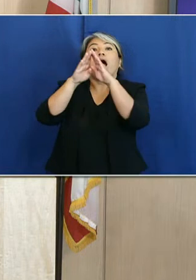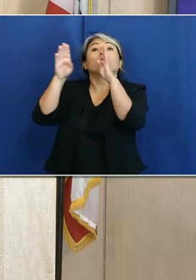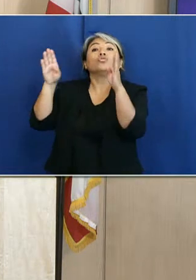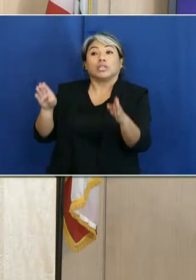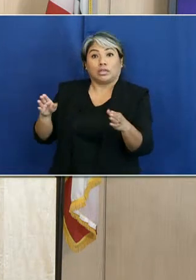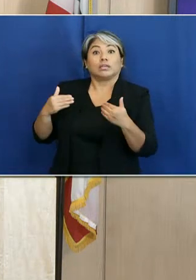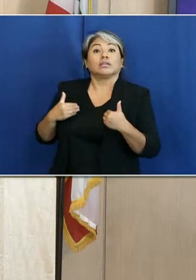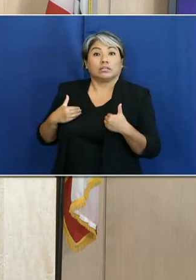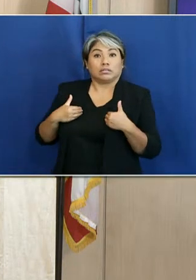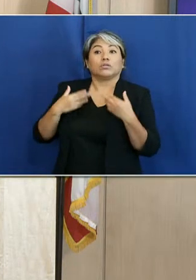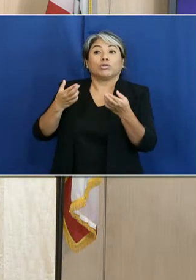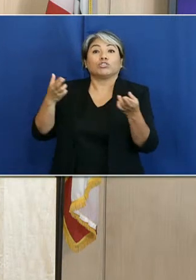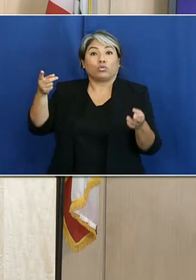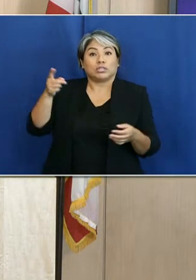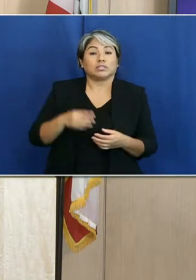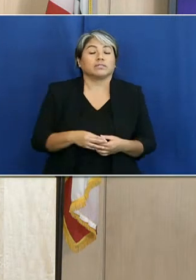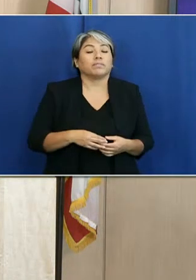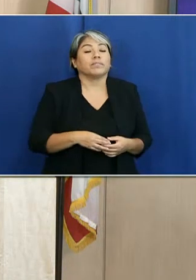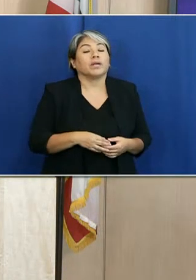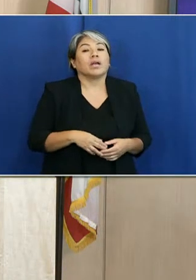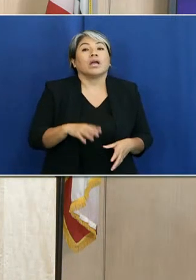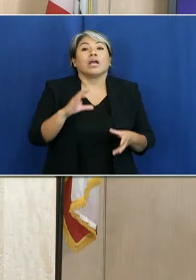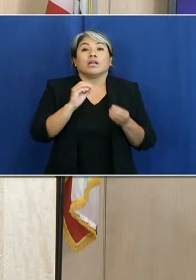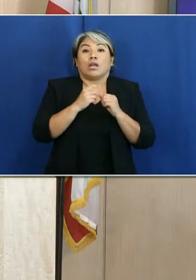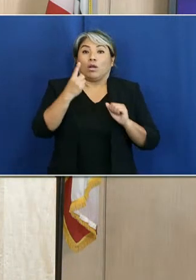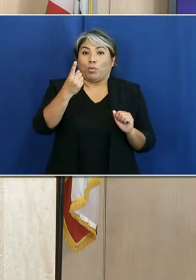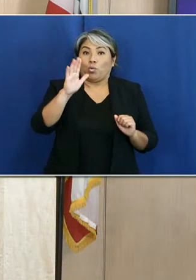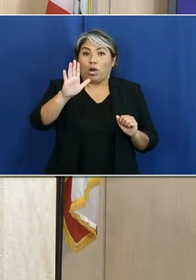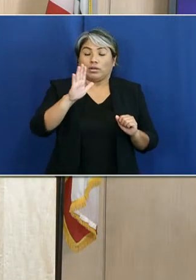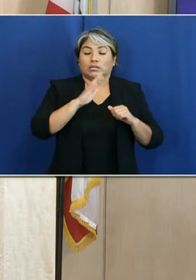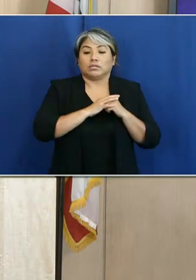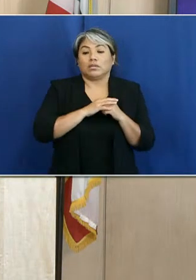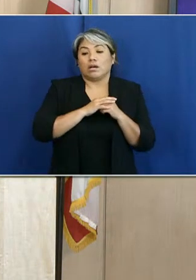housing resources. Now, number one,